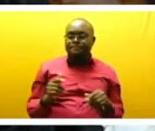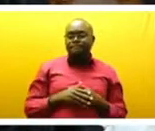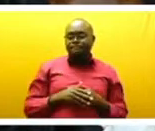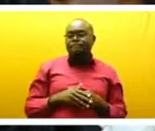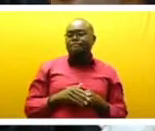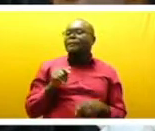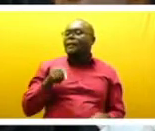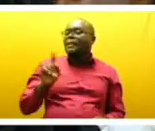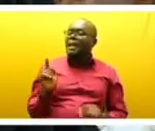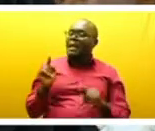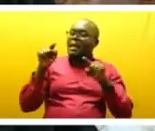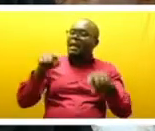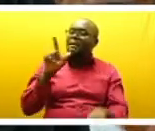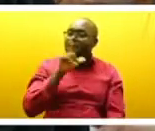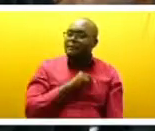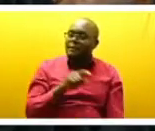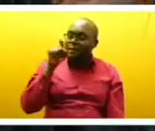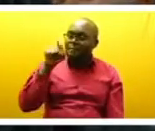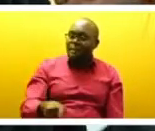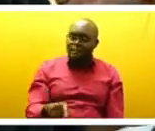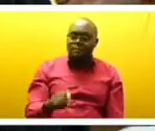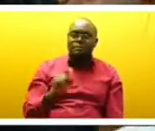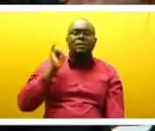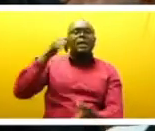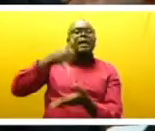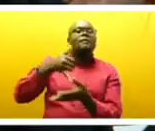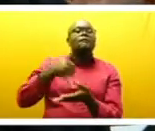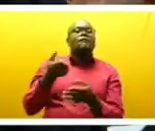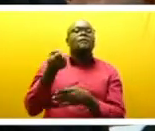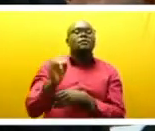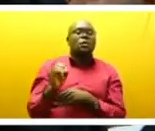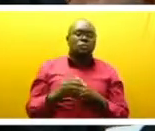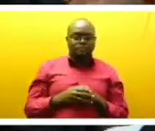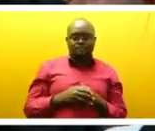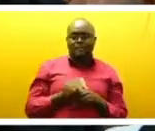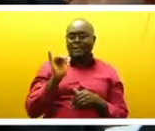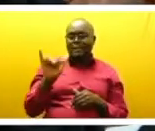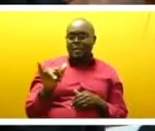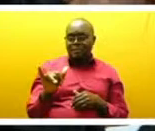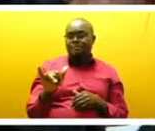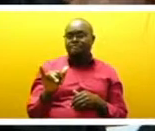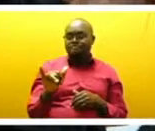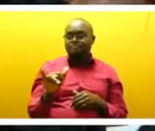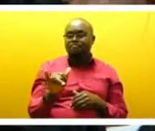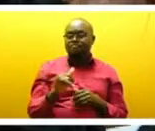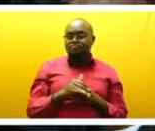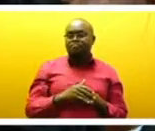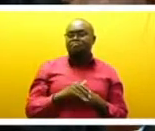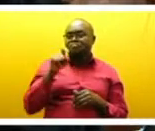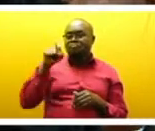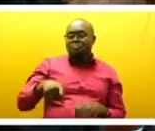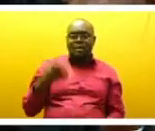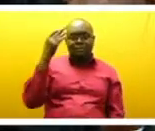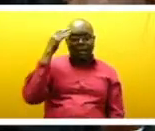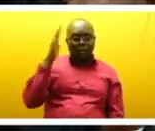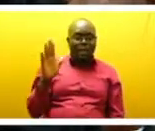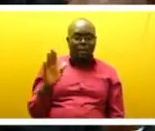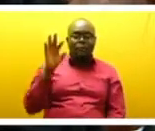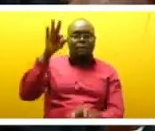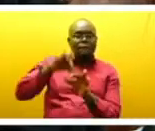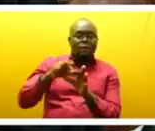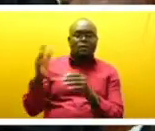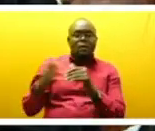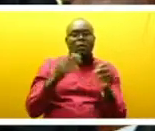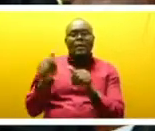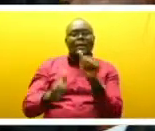they appeared should be taken into account, so that you would consider their votes whether they are rejected,